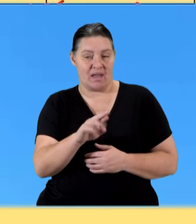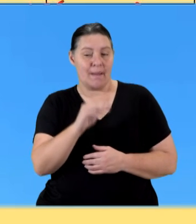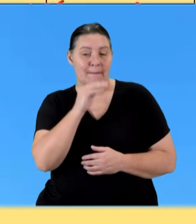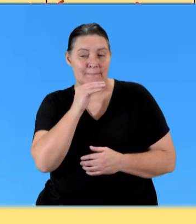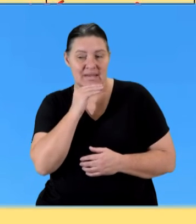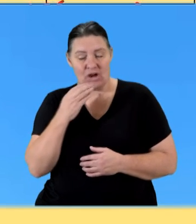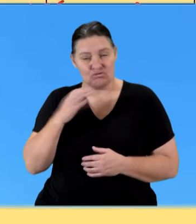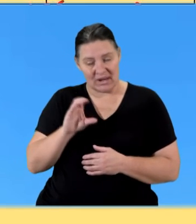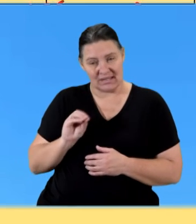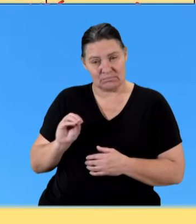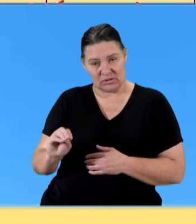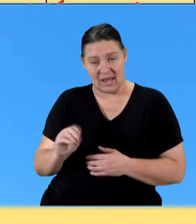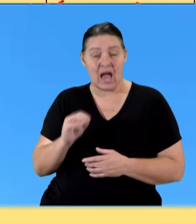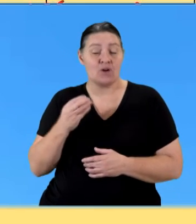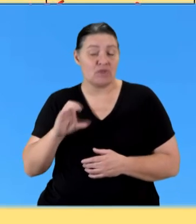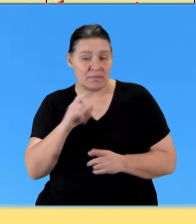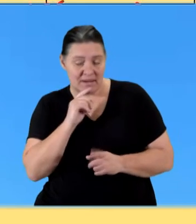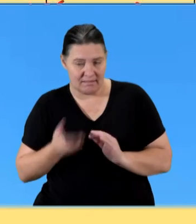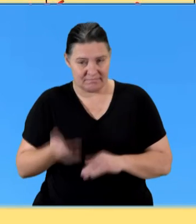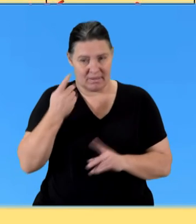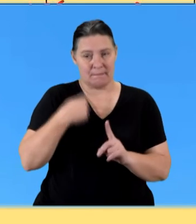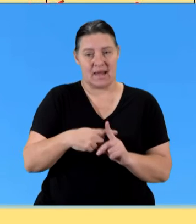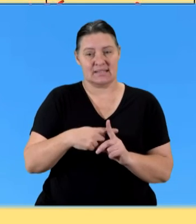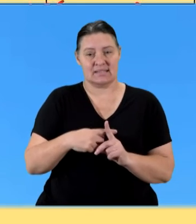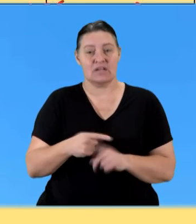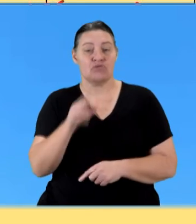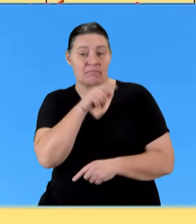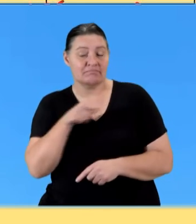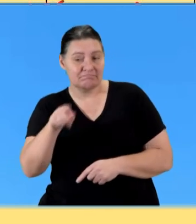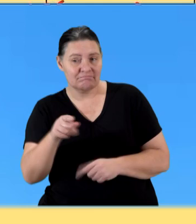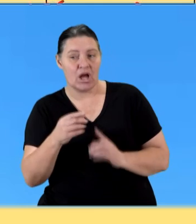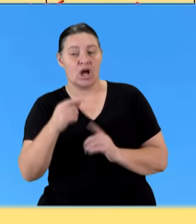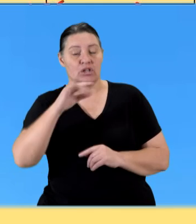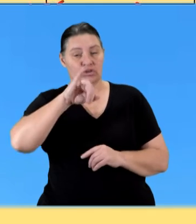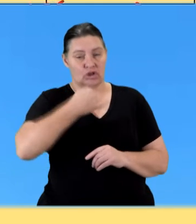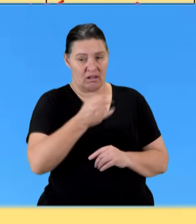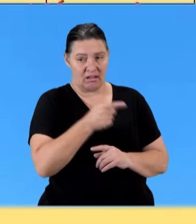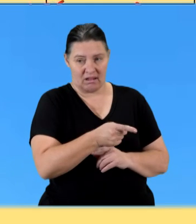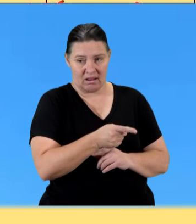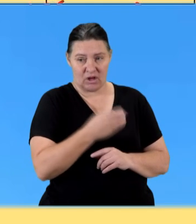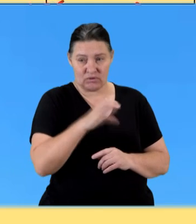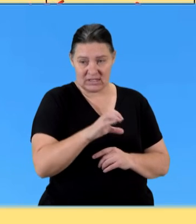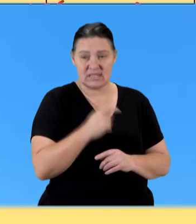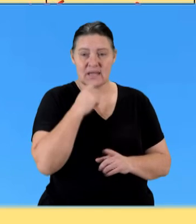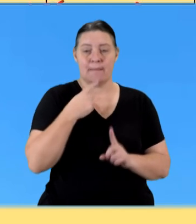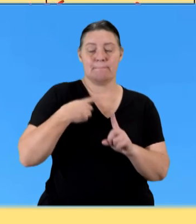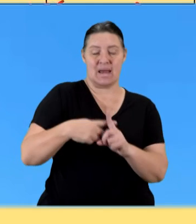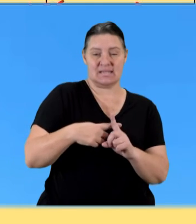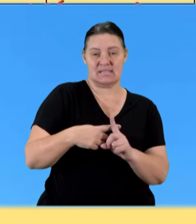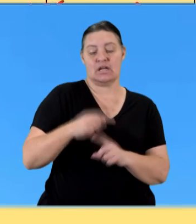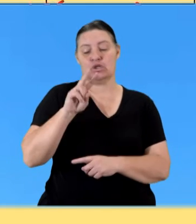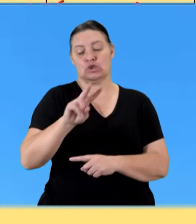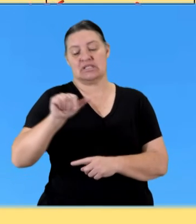is a credit entry. And a credit means it's a plus. So I'll then come to my journal credits and I'll say